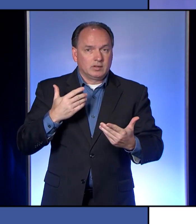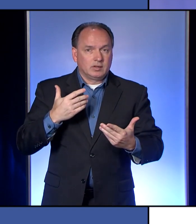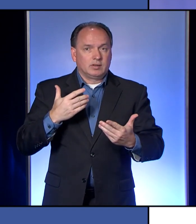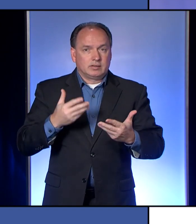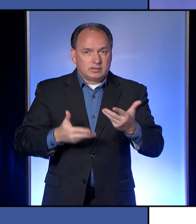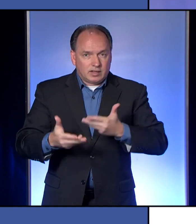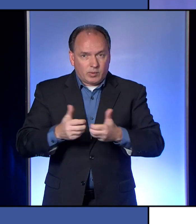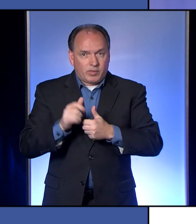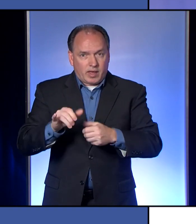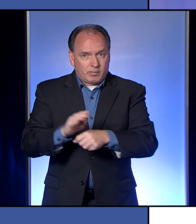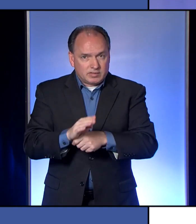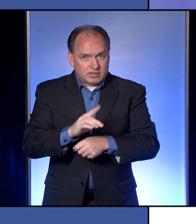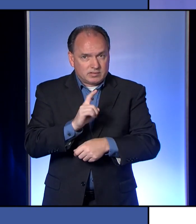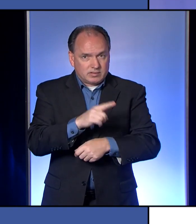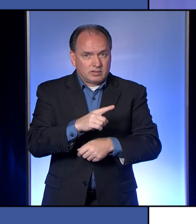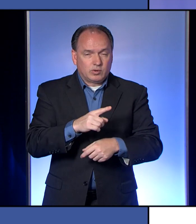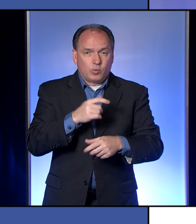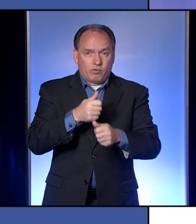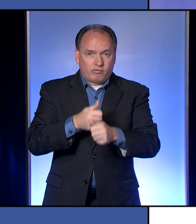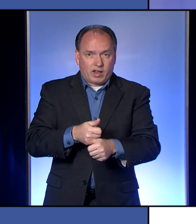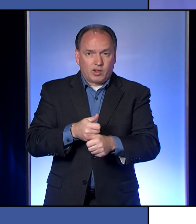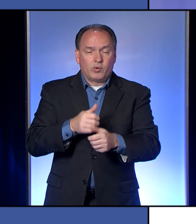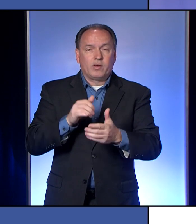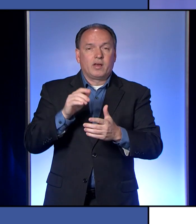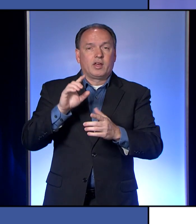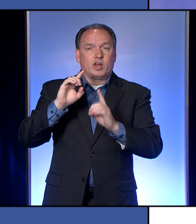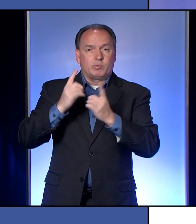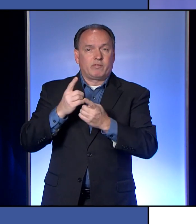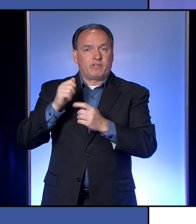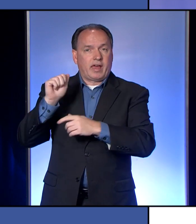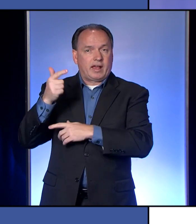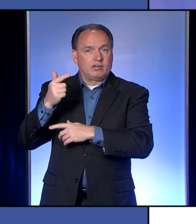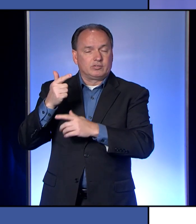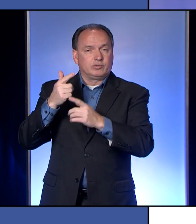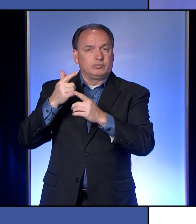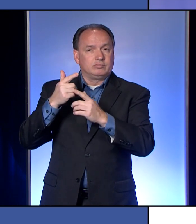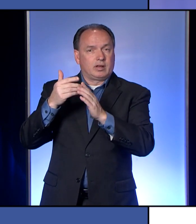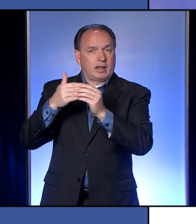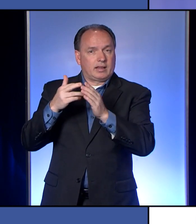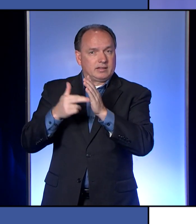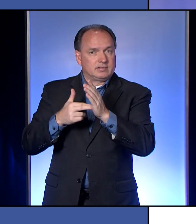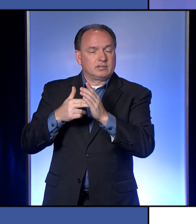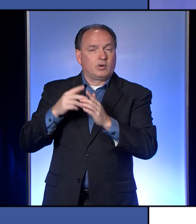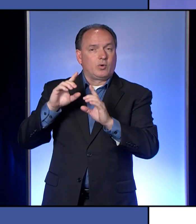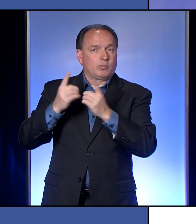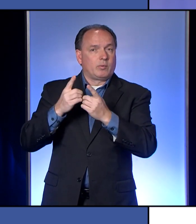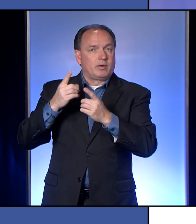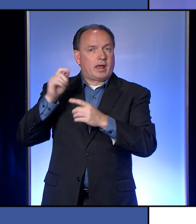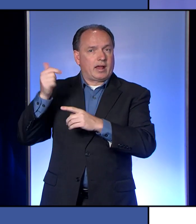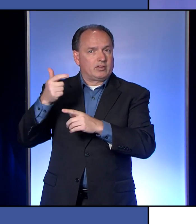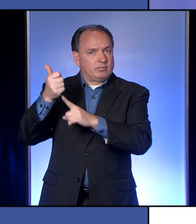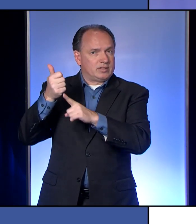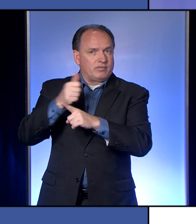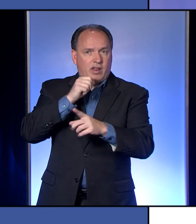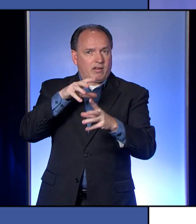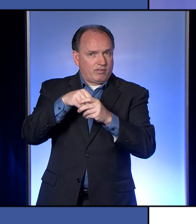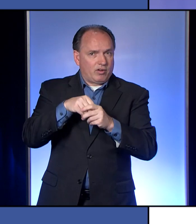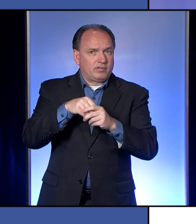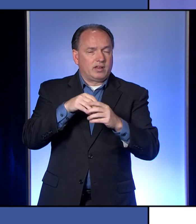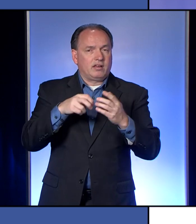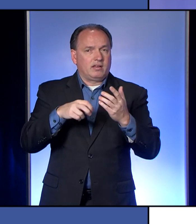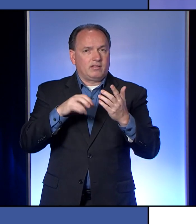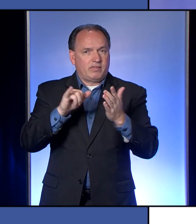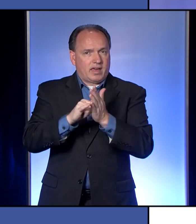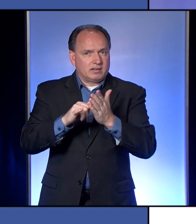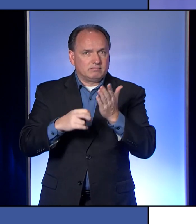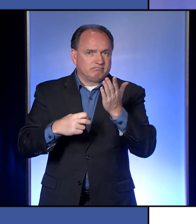dealing with this business, but it's going to follow the Department of Agriculture guidelines. The Department of Agriculture themselves, their personnel are not going to be involved in the enforcement